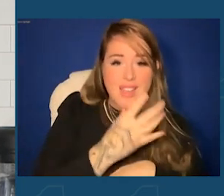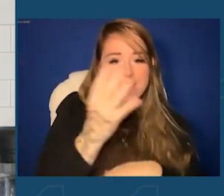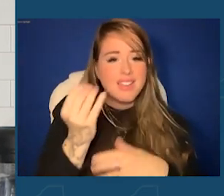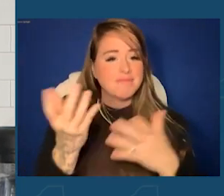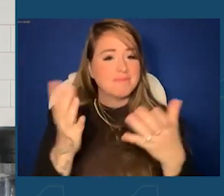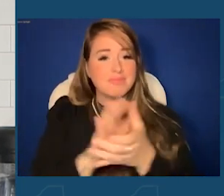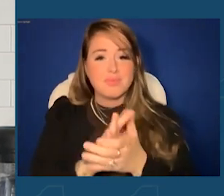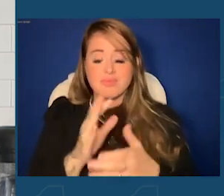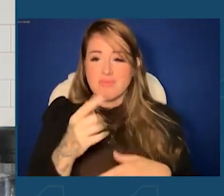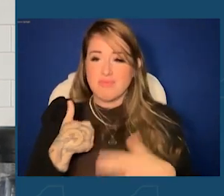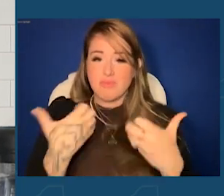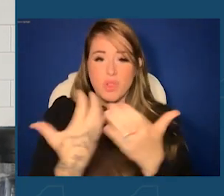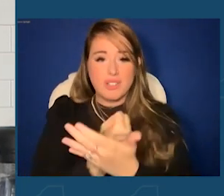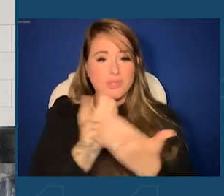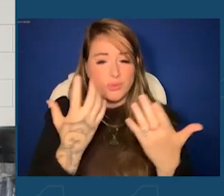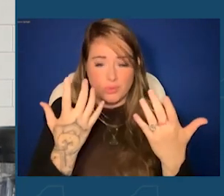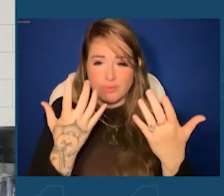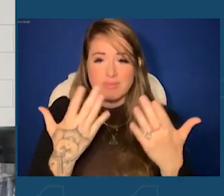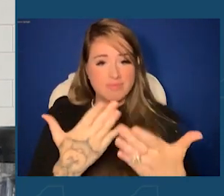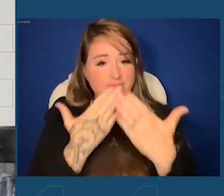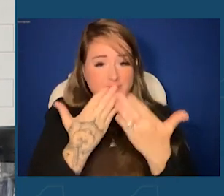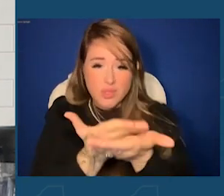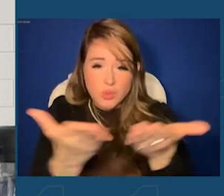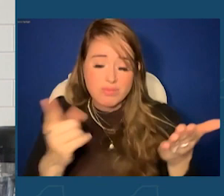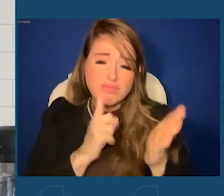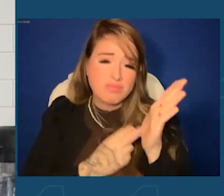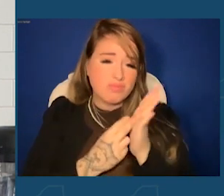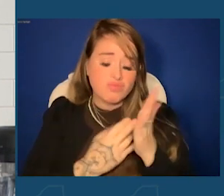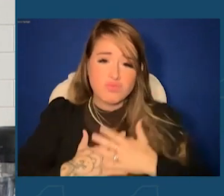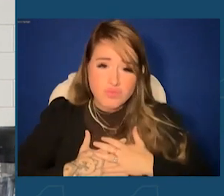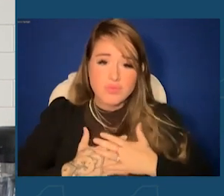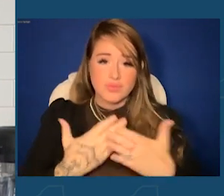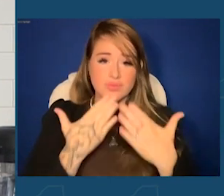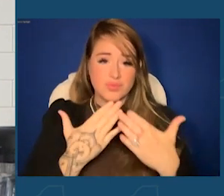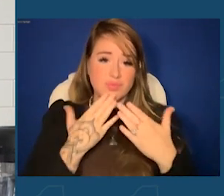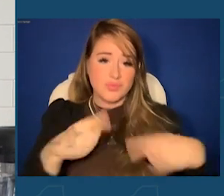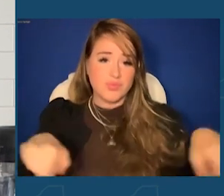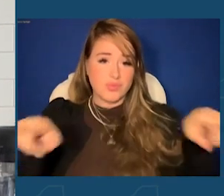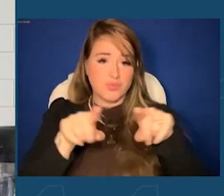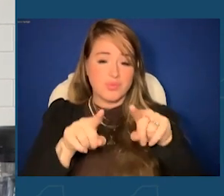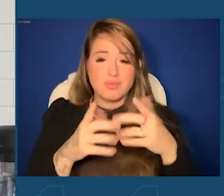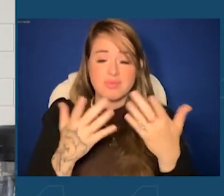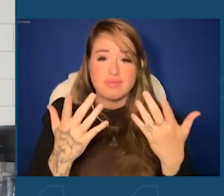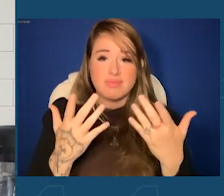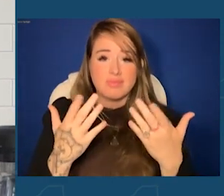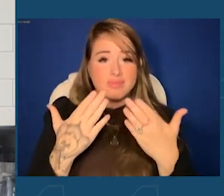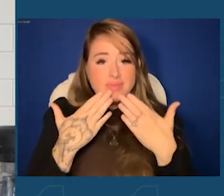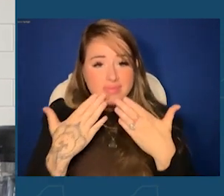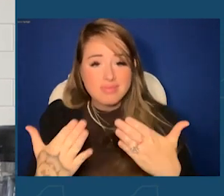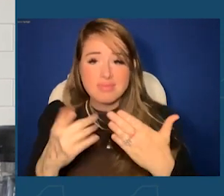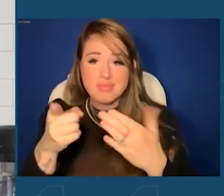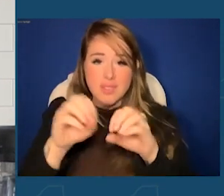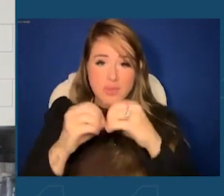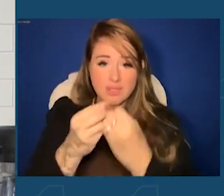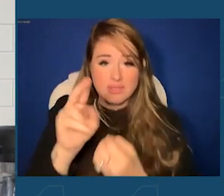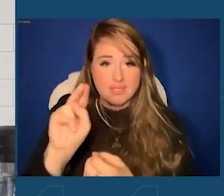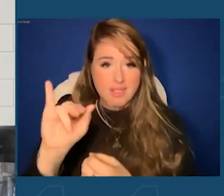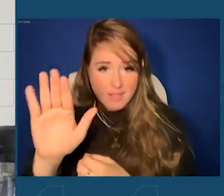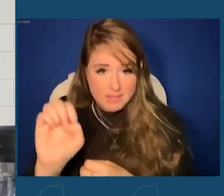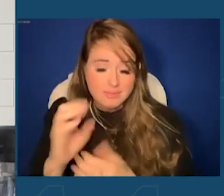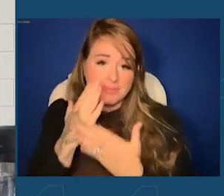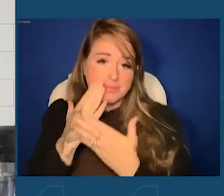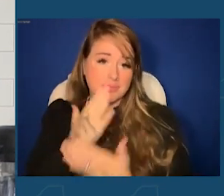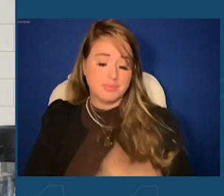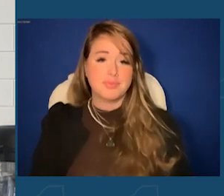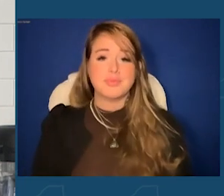Quisiera agregarle sinceramente las gracias a la gran organización NICE, Thank you so